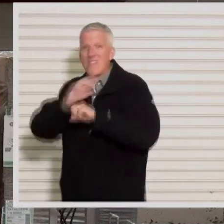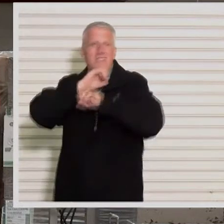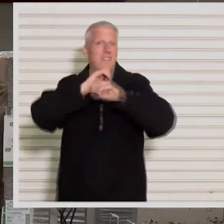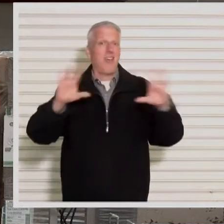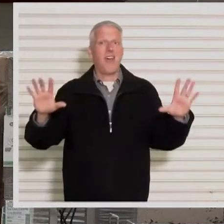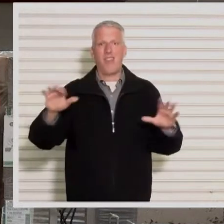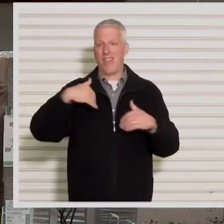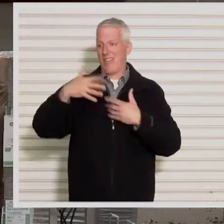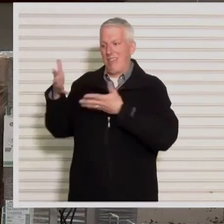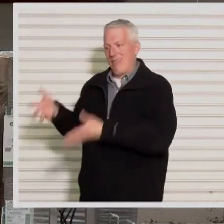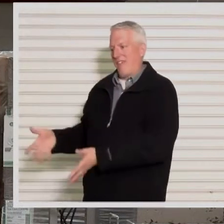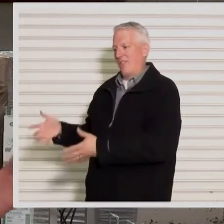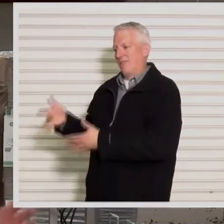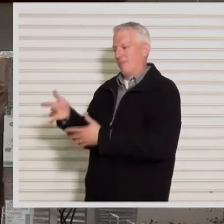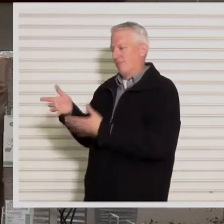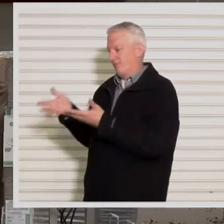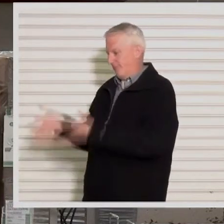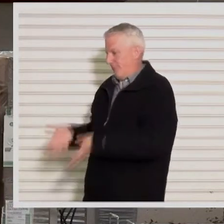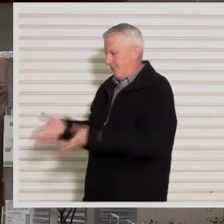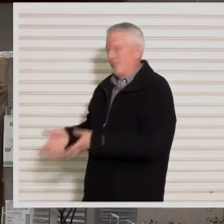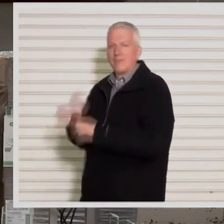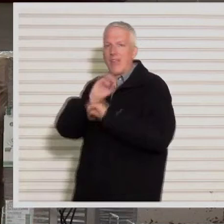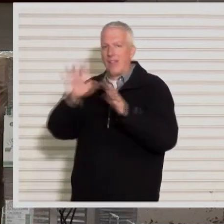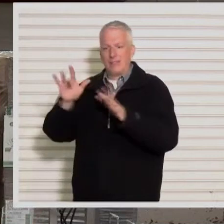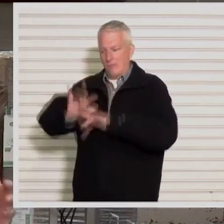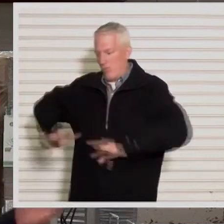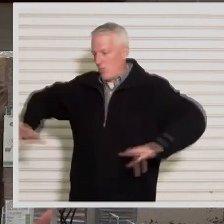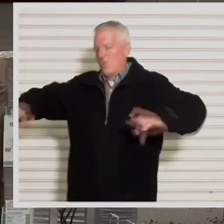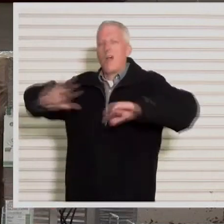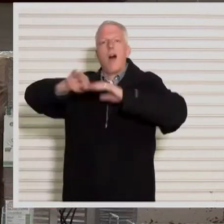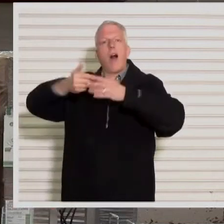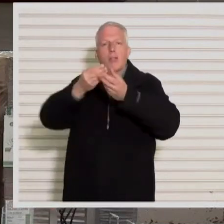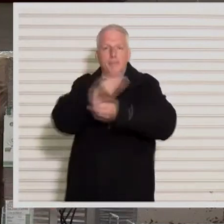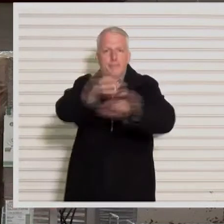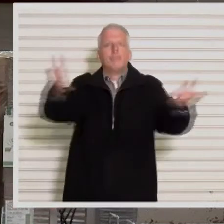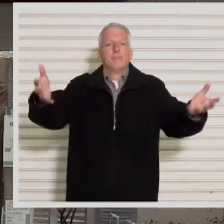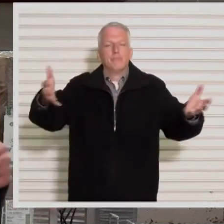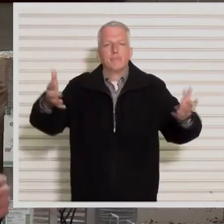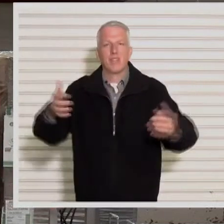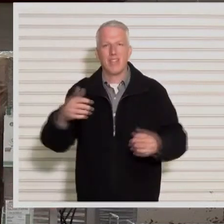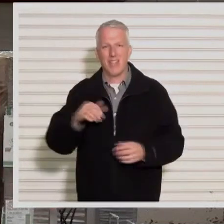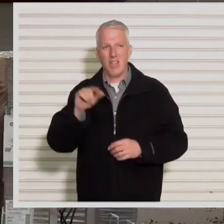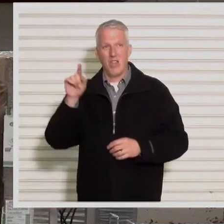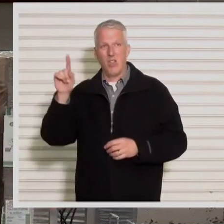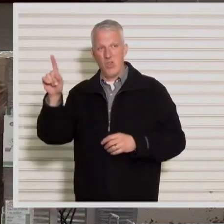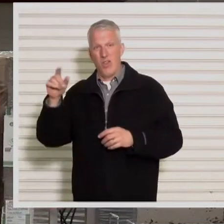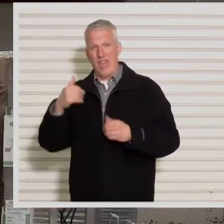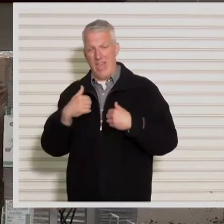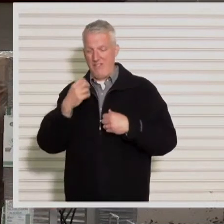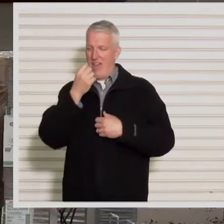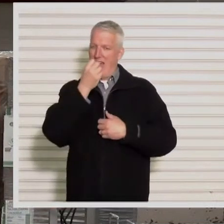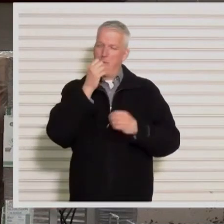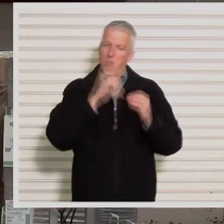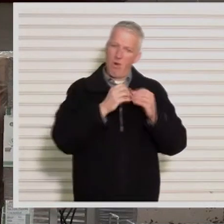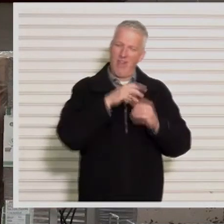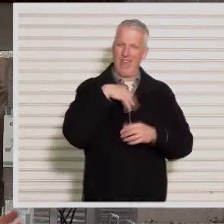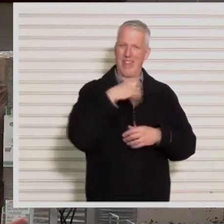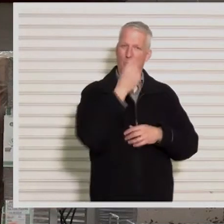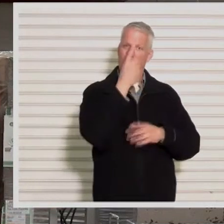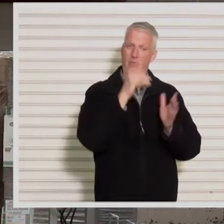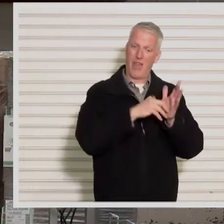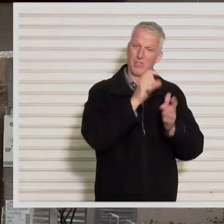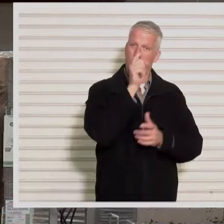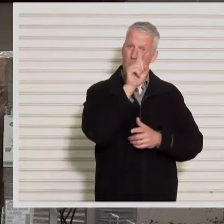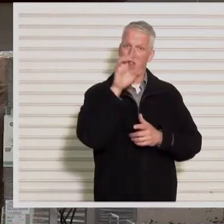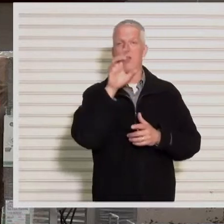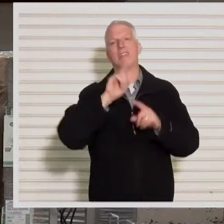has provided through a provider network that actively includes over 1,100 plus providers in 58